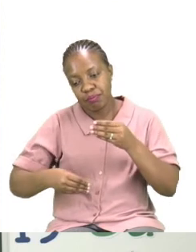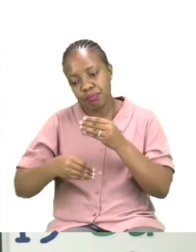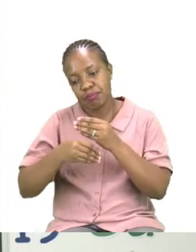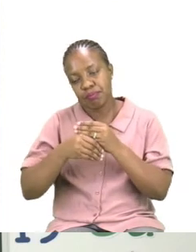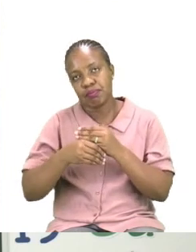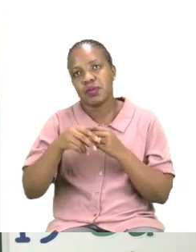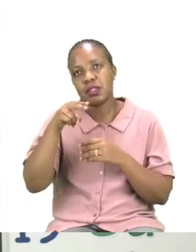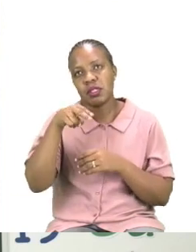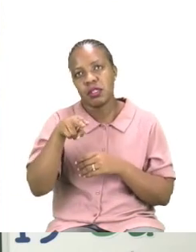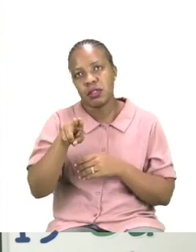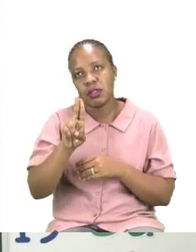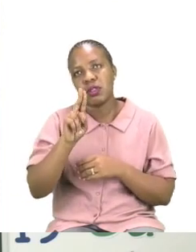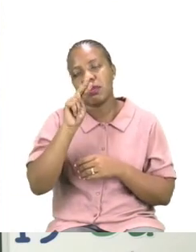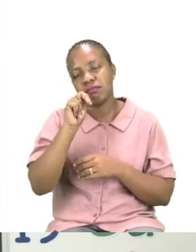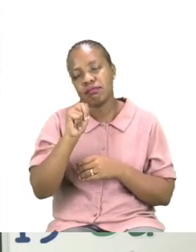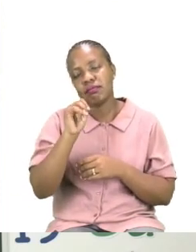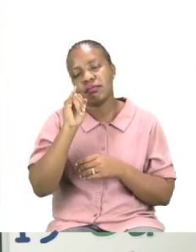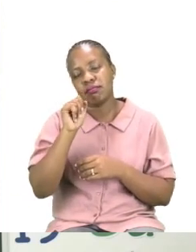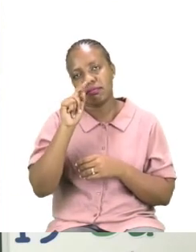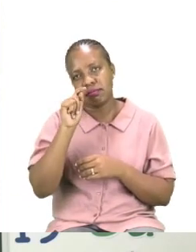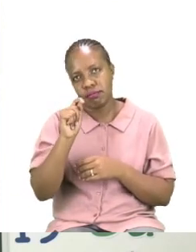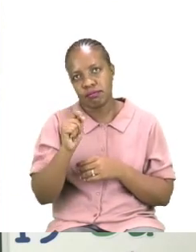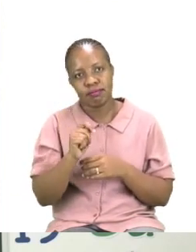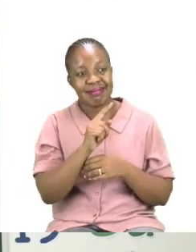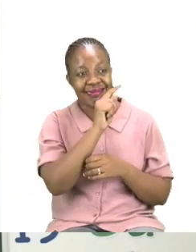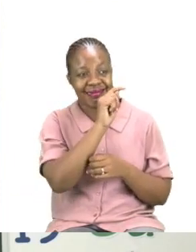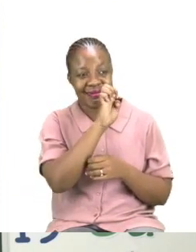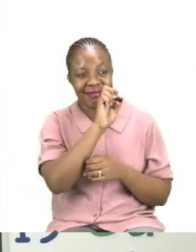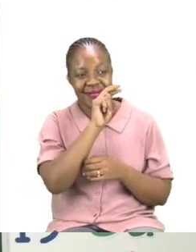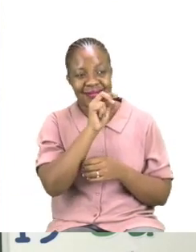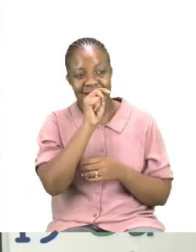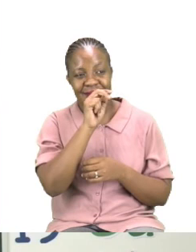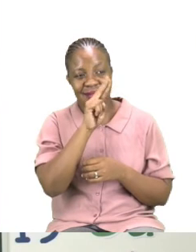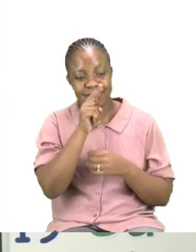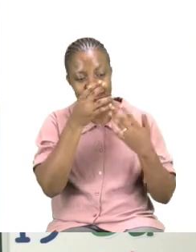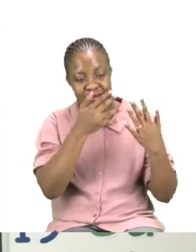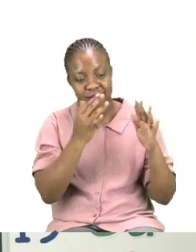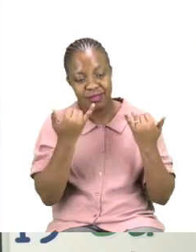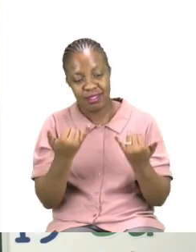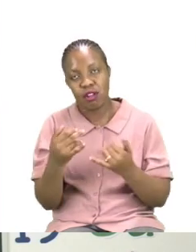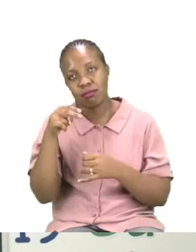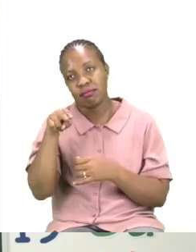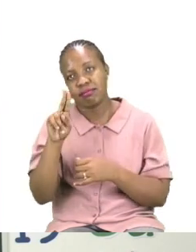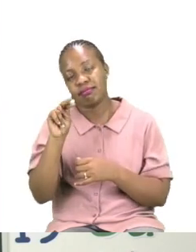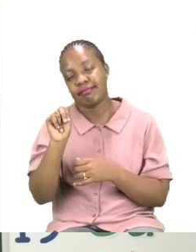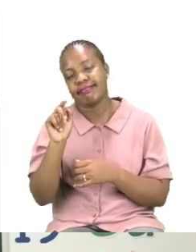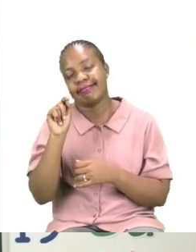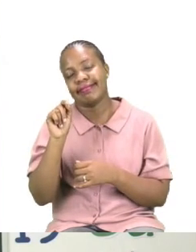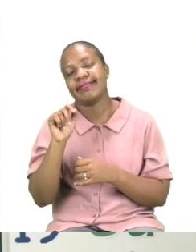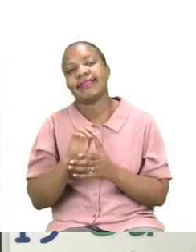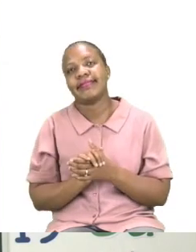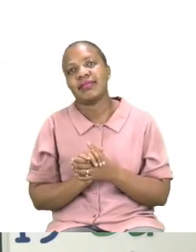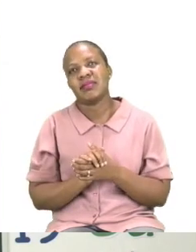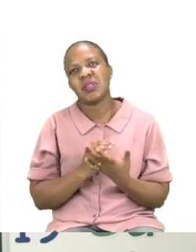are done with our tens. So our units are 4 plus 2. And